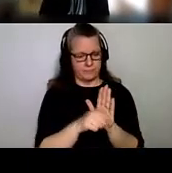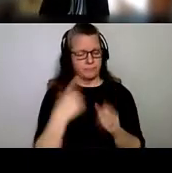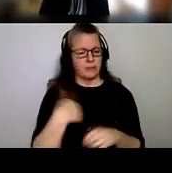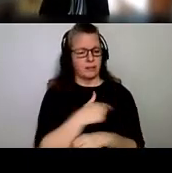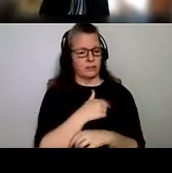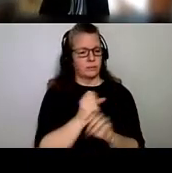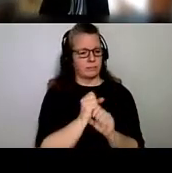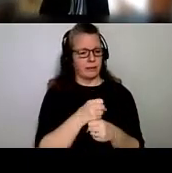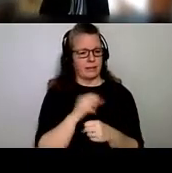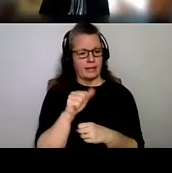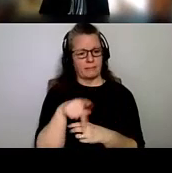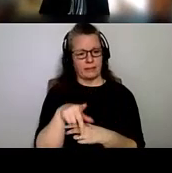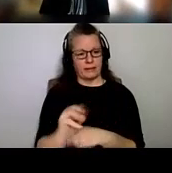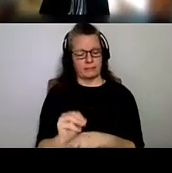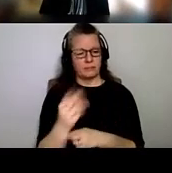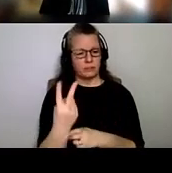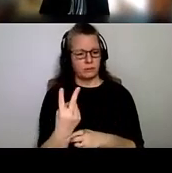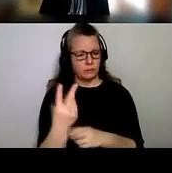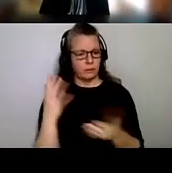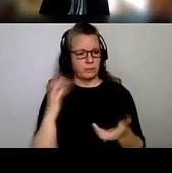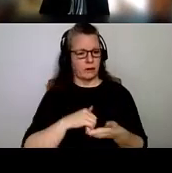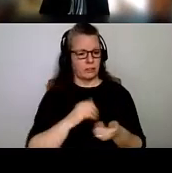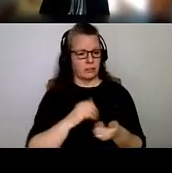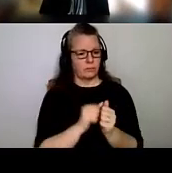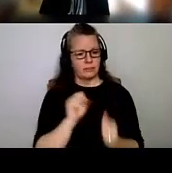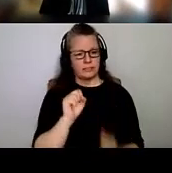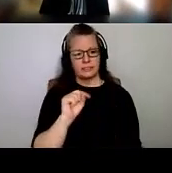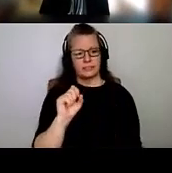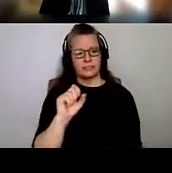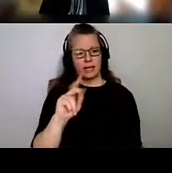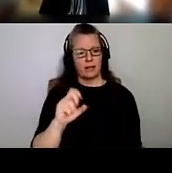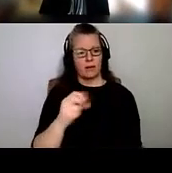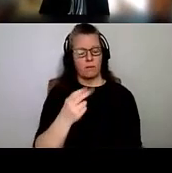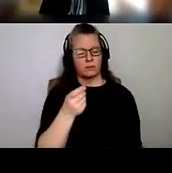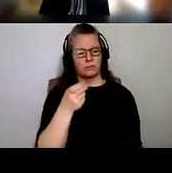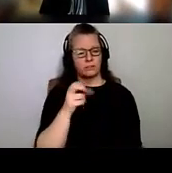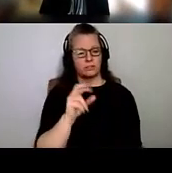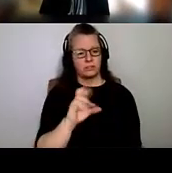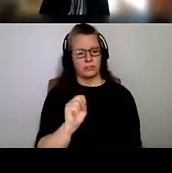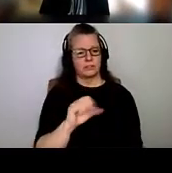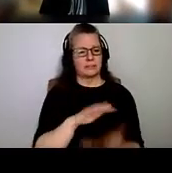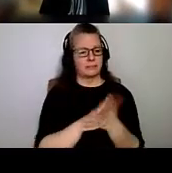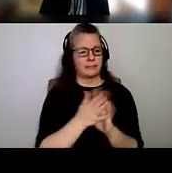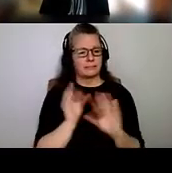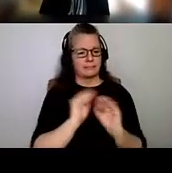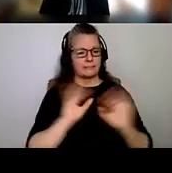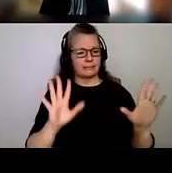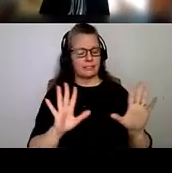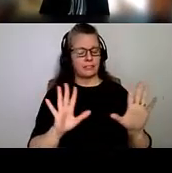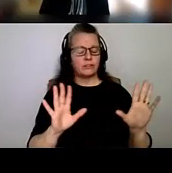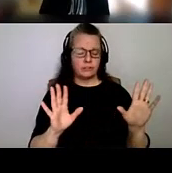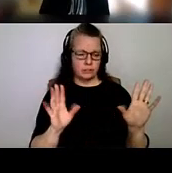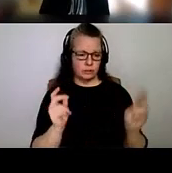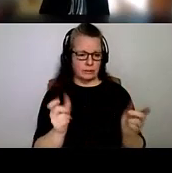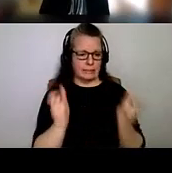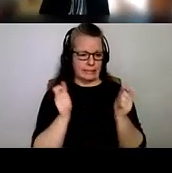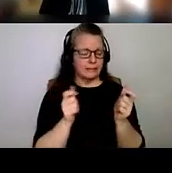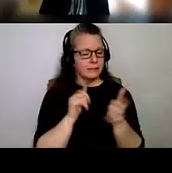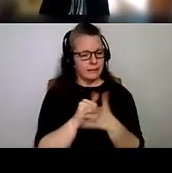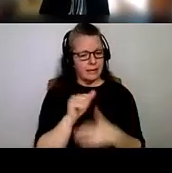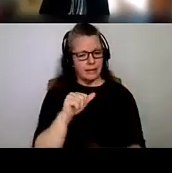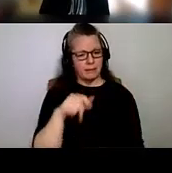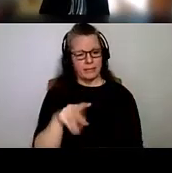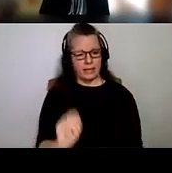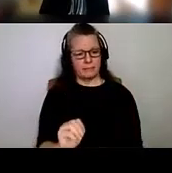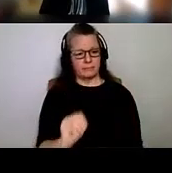created APM2 in partnership with stakeholders, it became apparent very quickly that APMs which